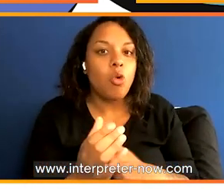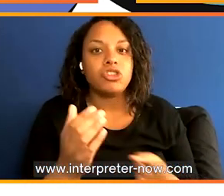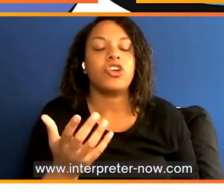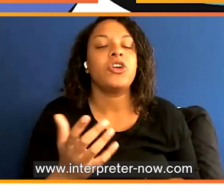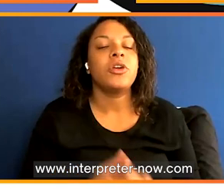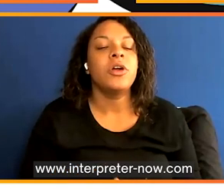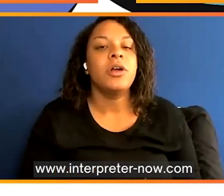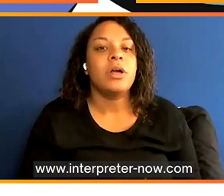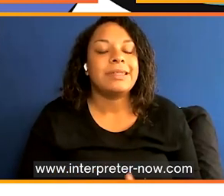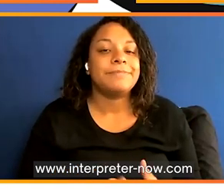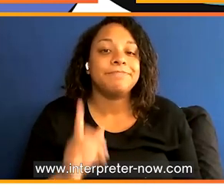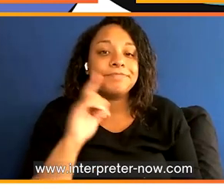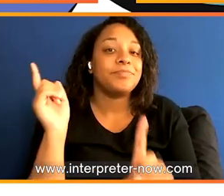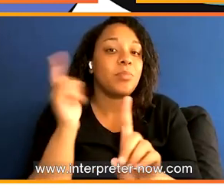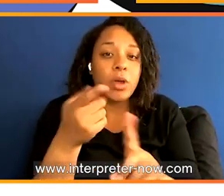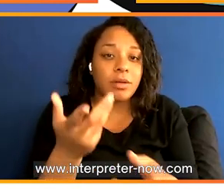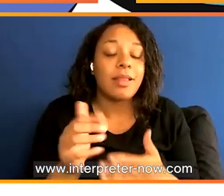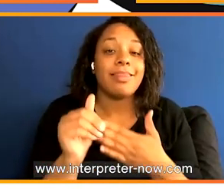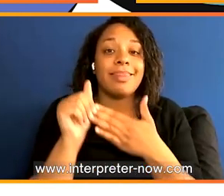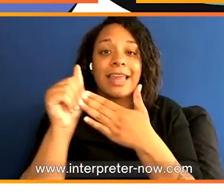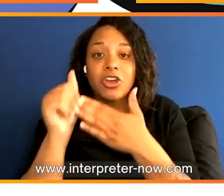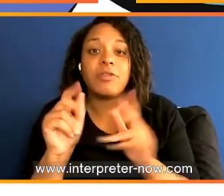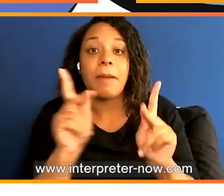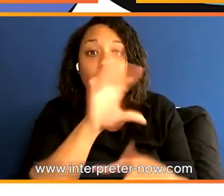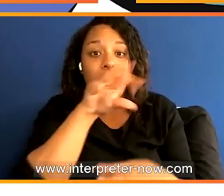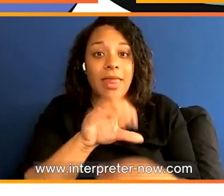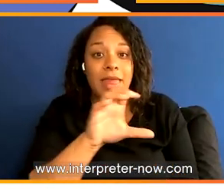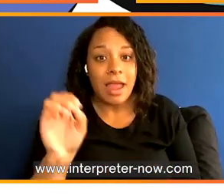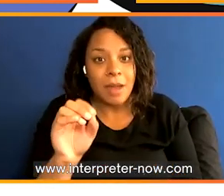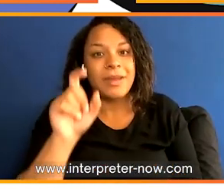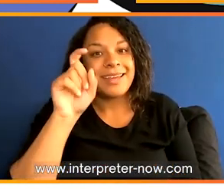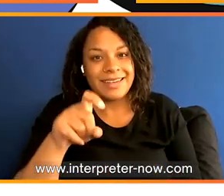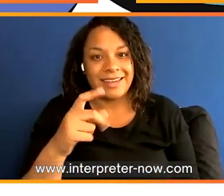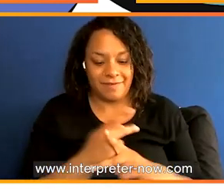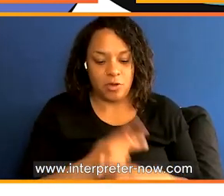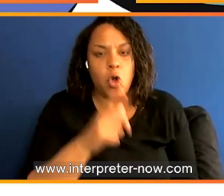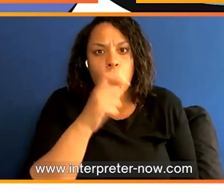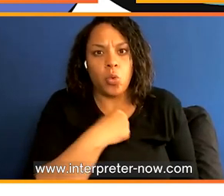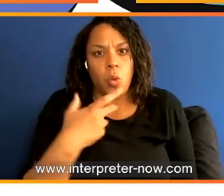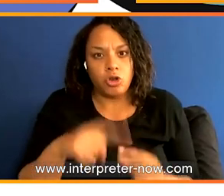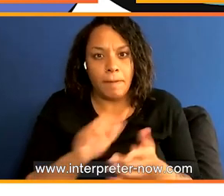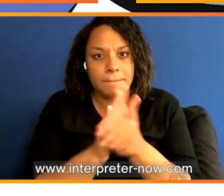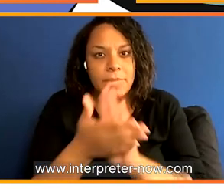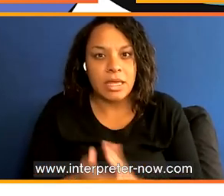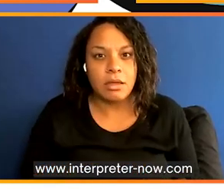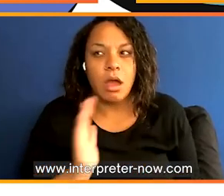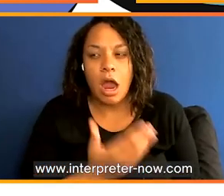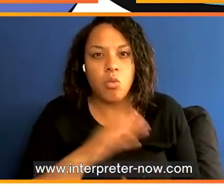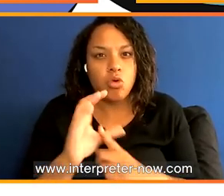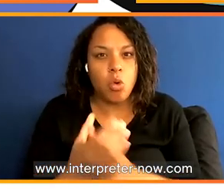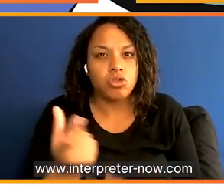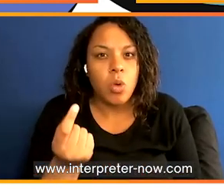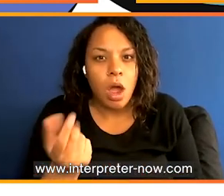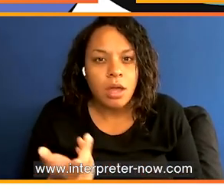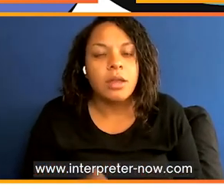a come back to the office culture? And I think at the end of the day, you know, leaders and people inside the companies just